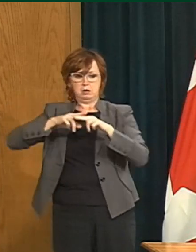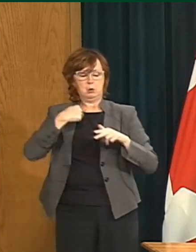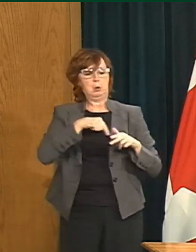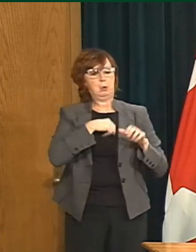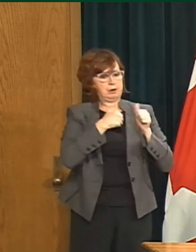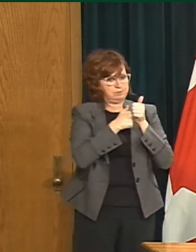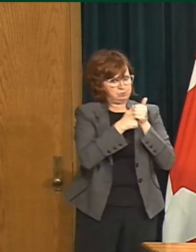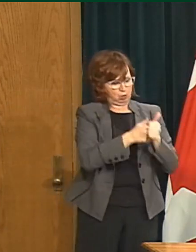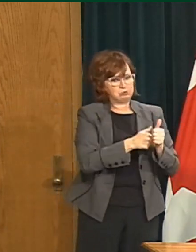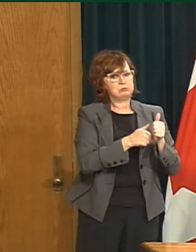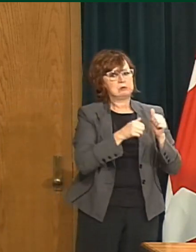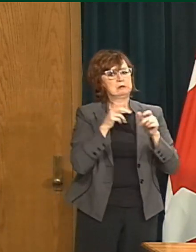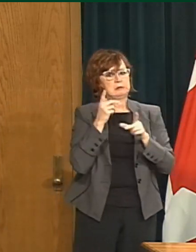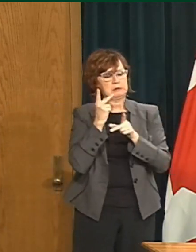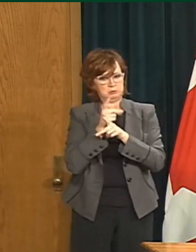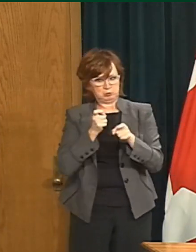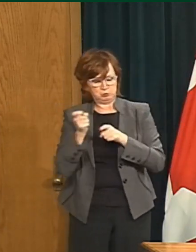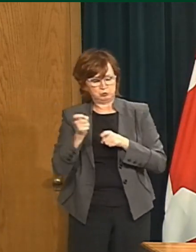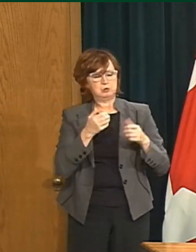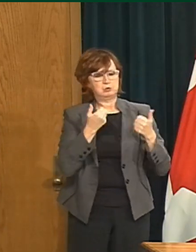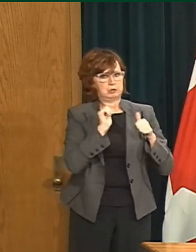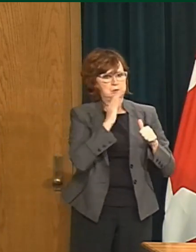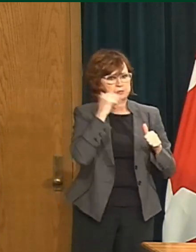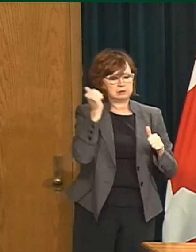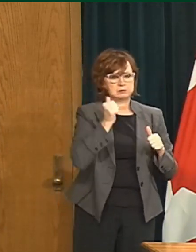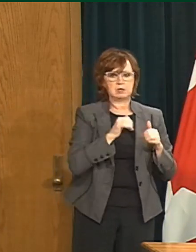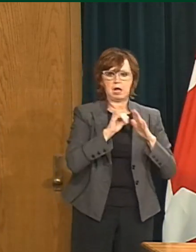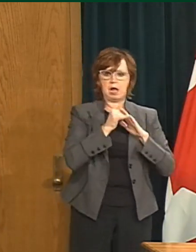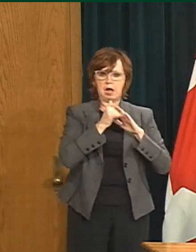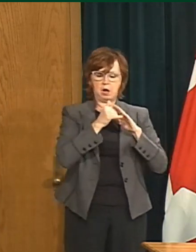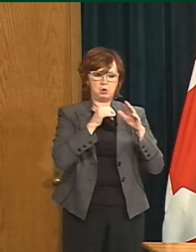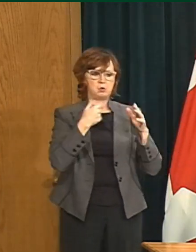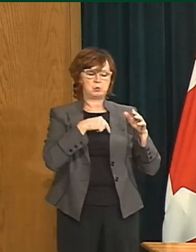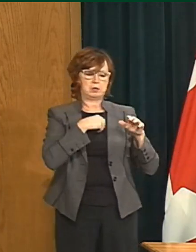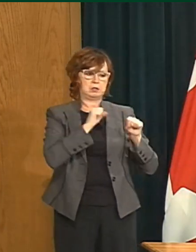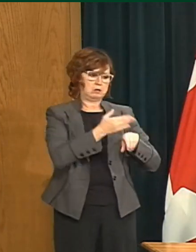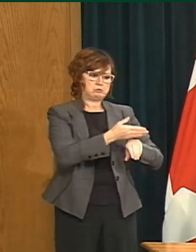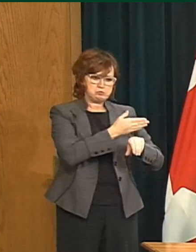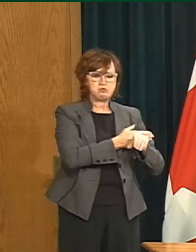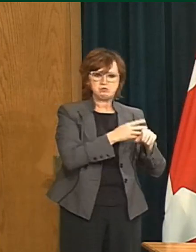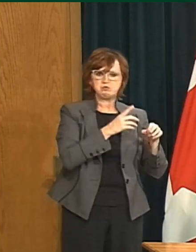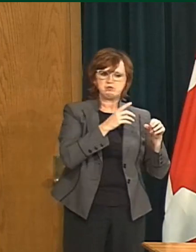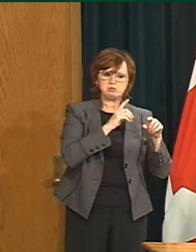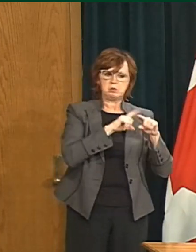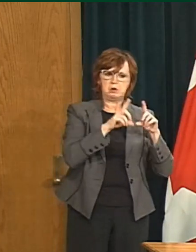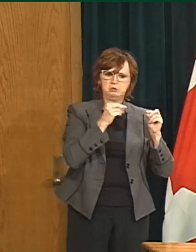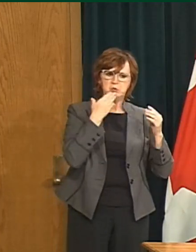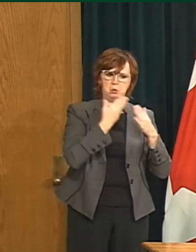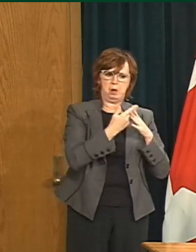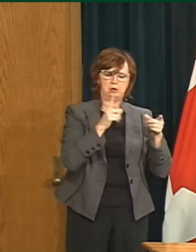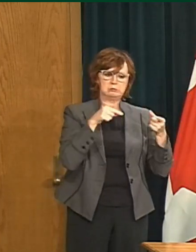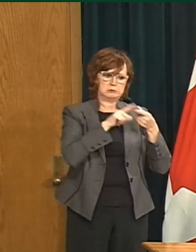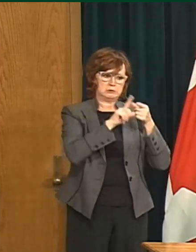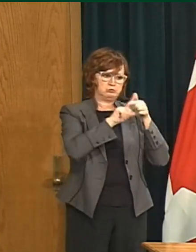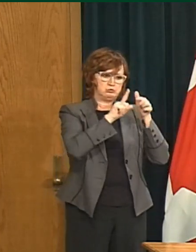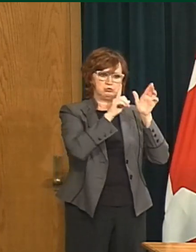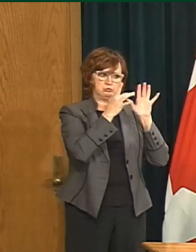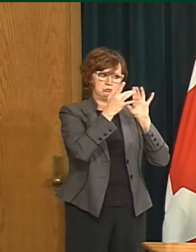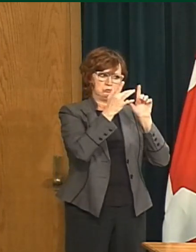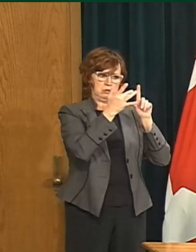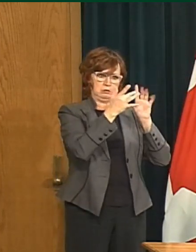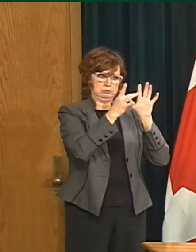can do even better, is in the area of testing and contact tracing. Canada has one of the highest testing rates in the